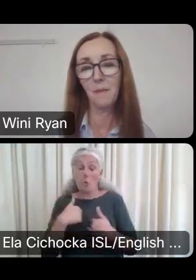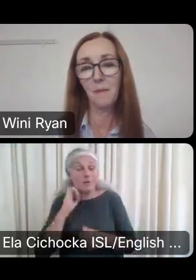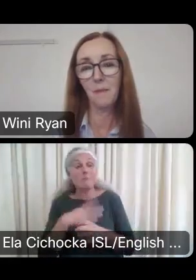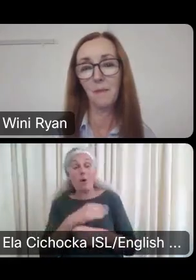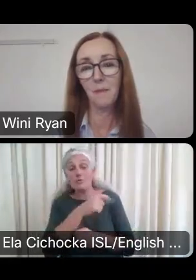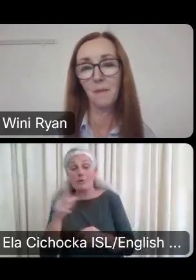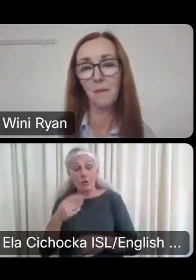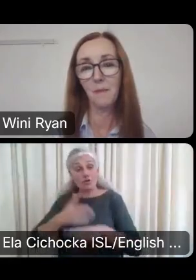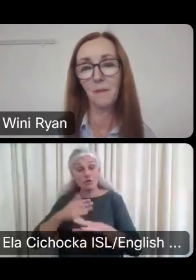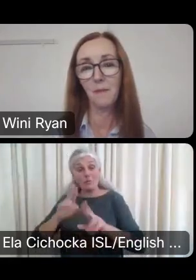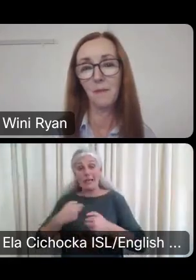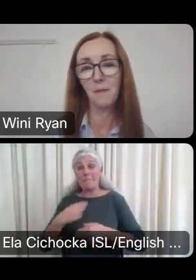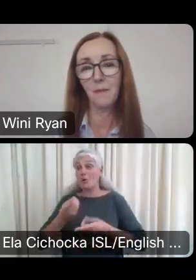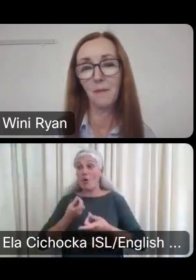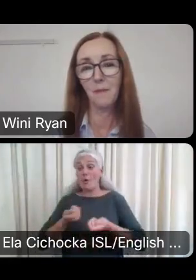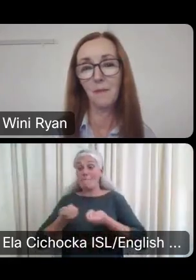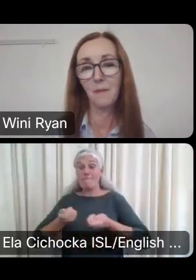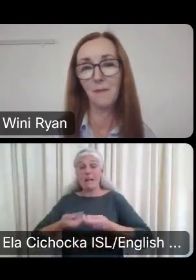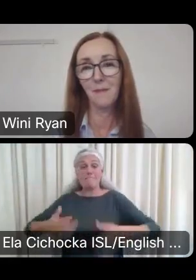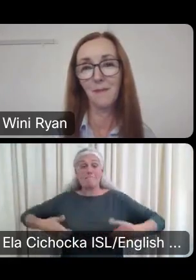done by a monkey with a bottle of Motrin.